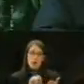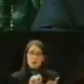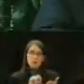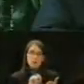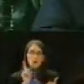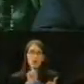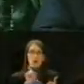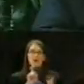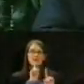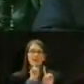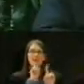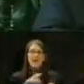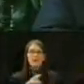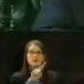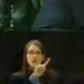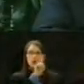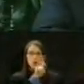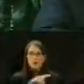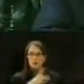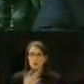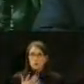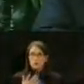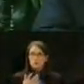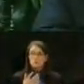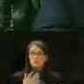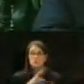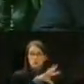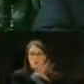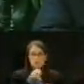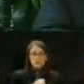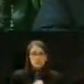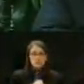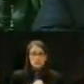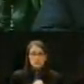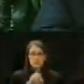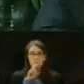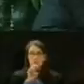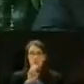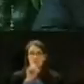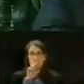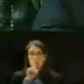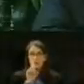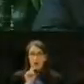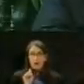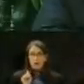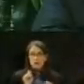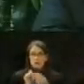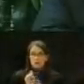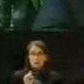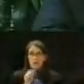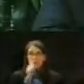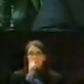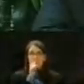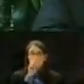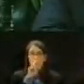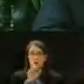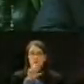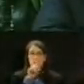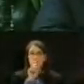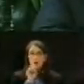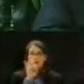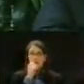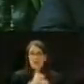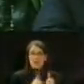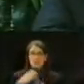include records, personal records of each commissioner. There could be depositions